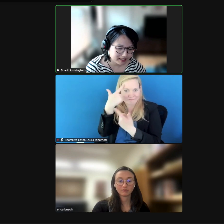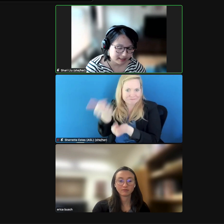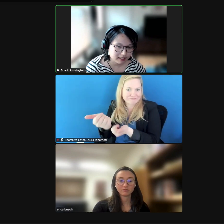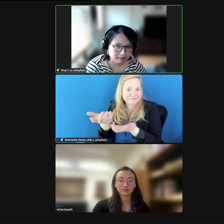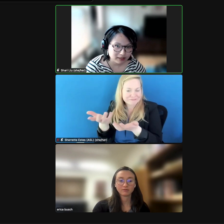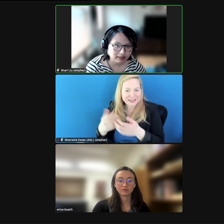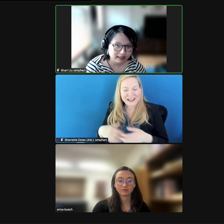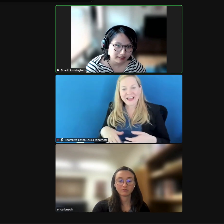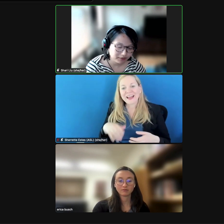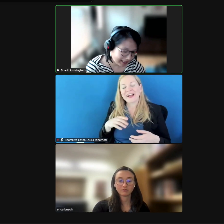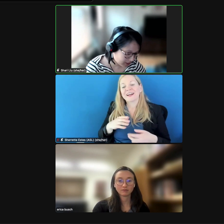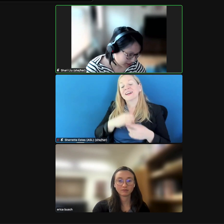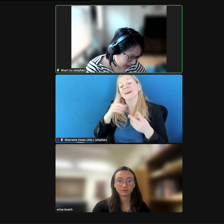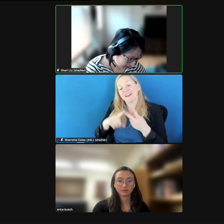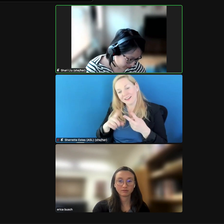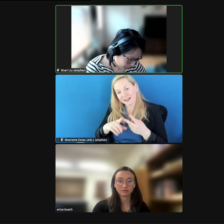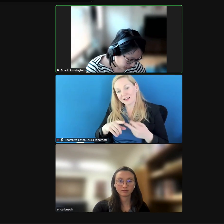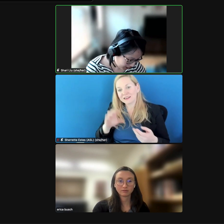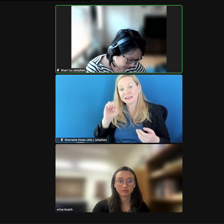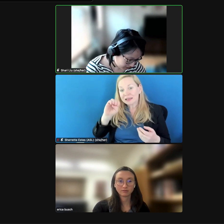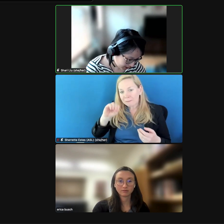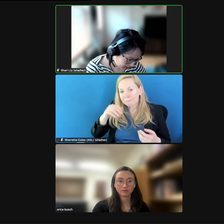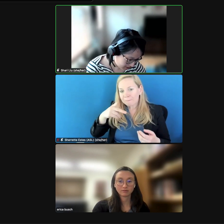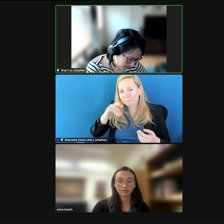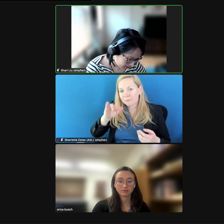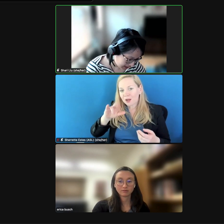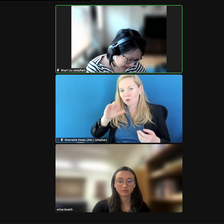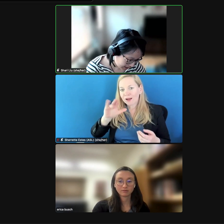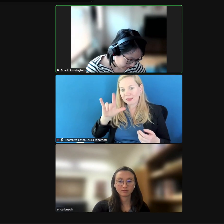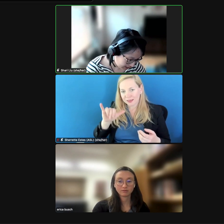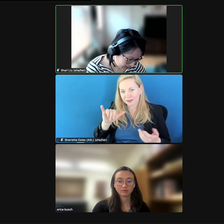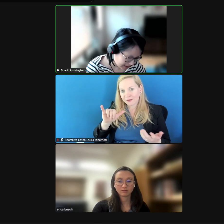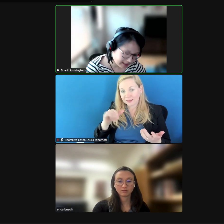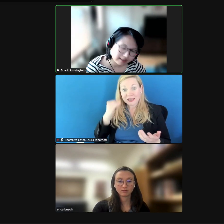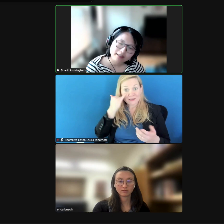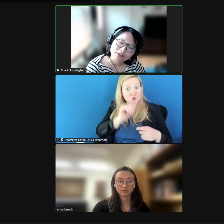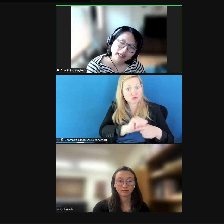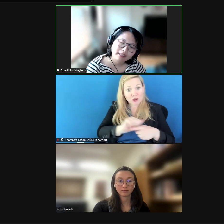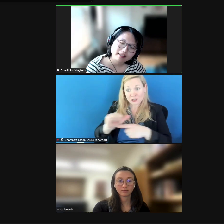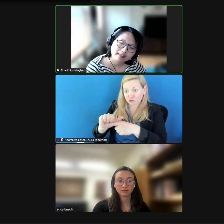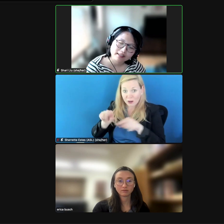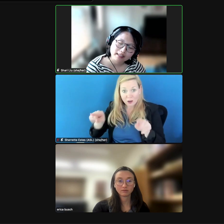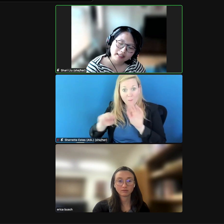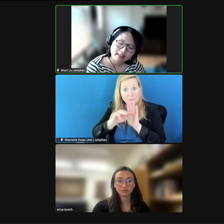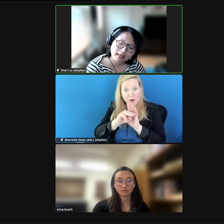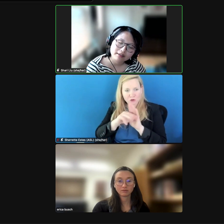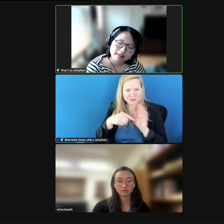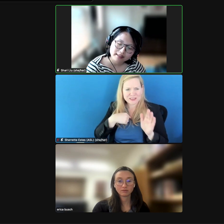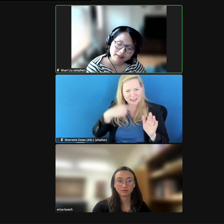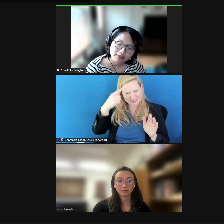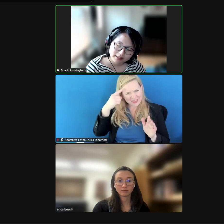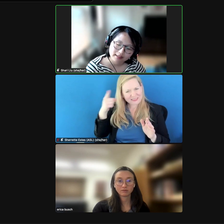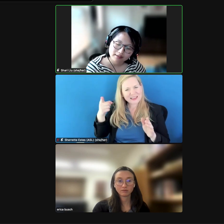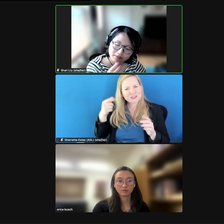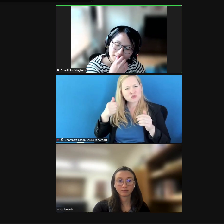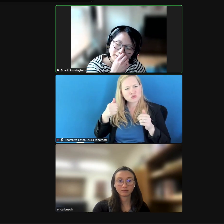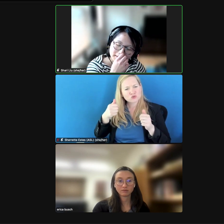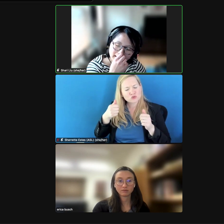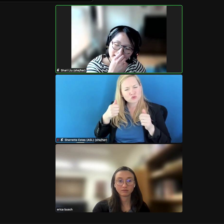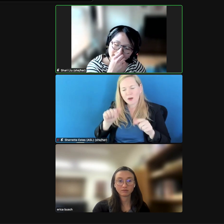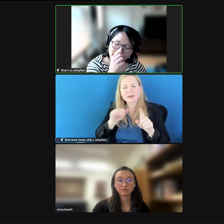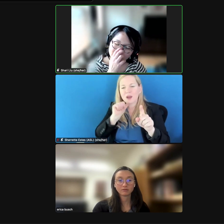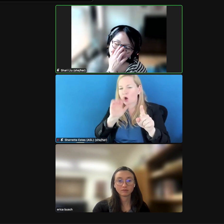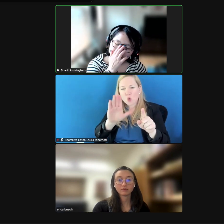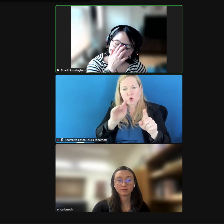part of it is just empirically, if you actually train those models on the same videos. I think they tried RTGene. I don't think they tried the tool that